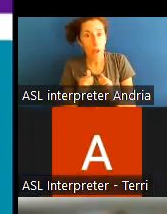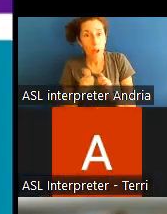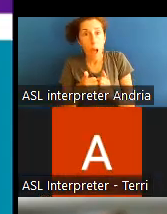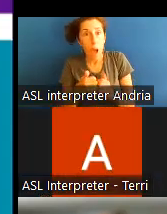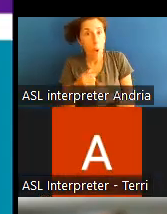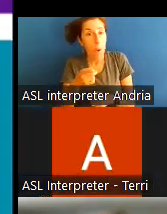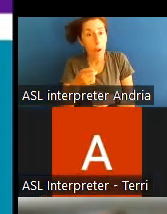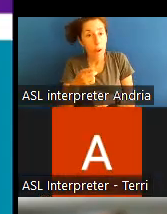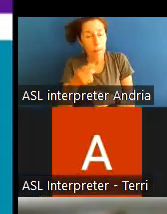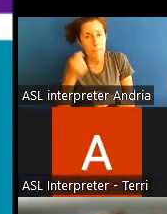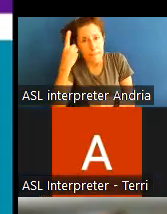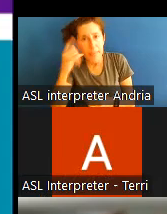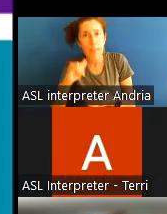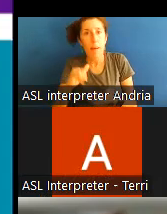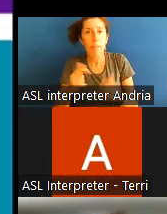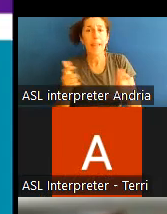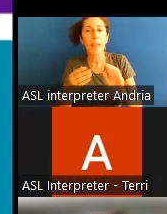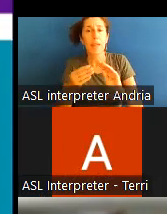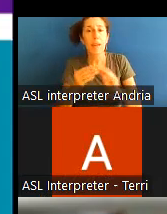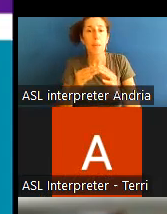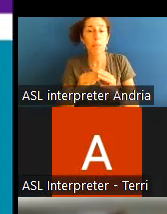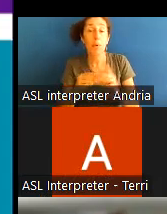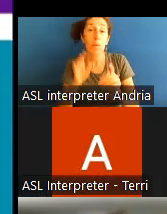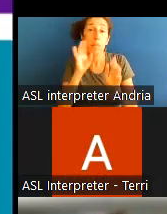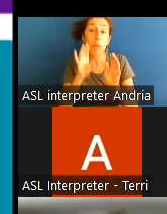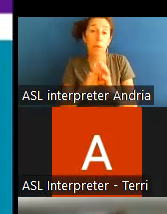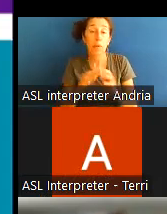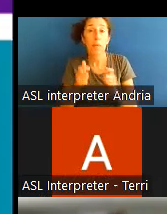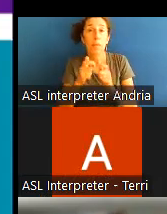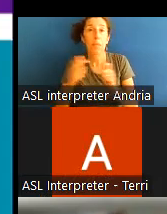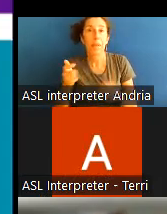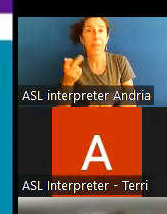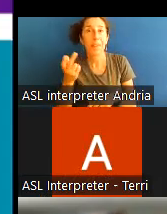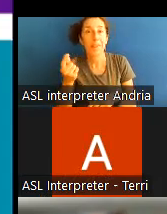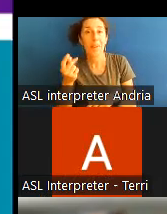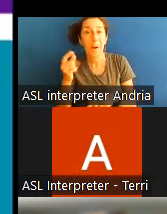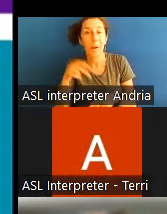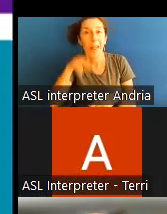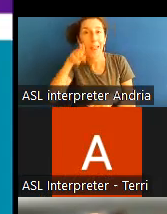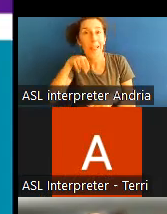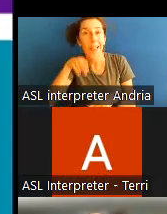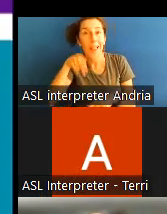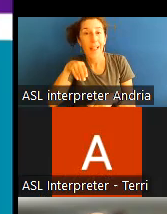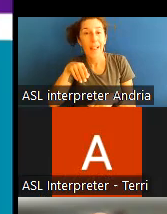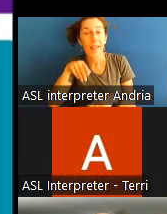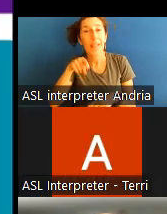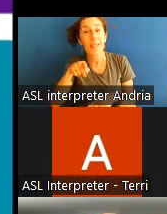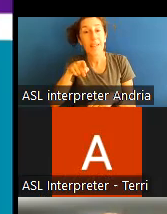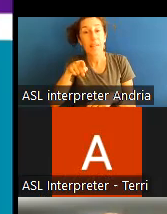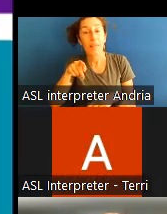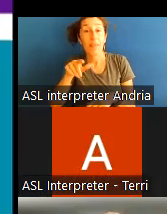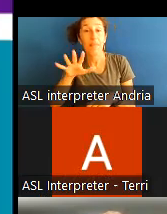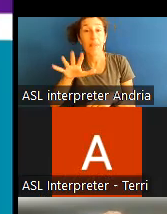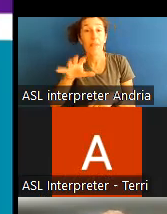picture. The big dog with the tongue sticking out is 544% larger than the